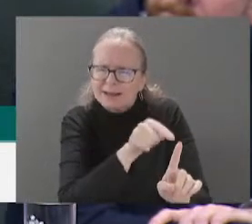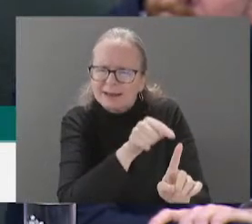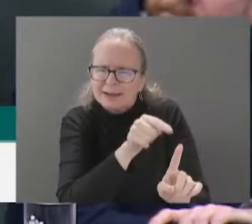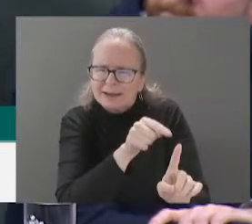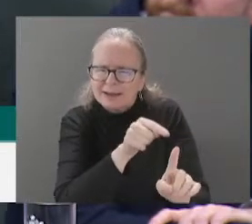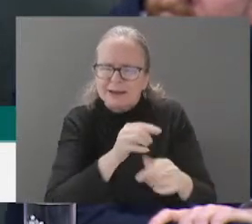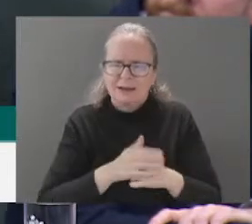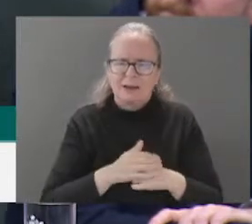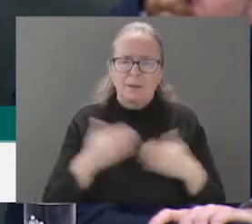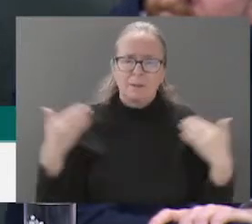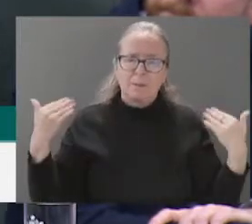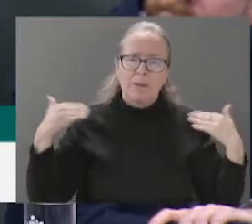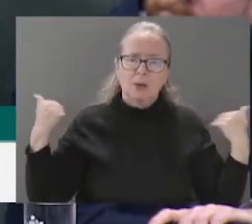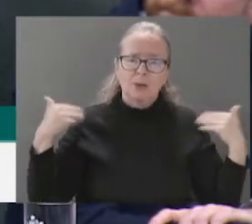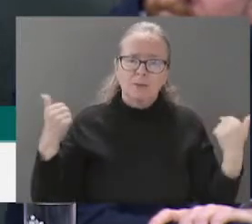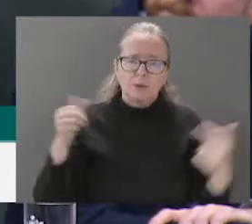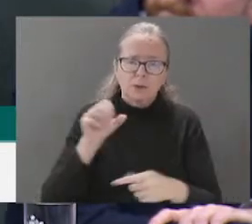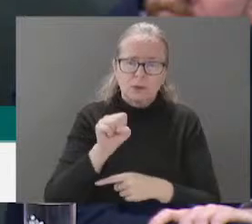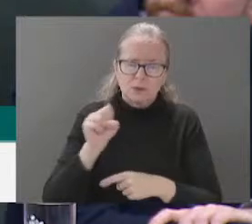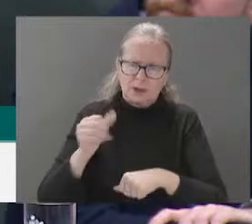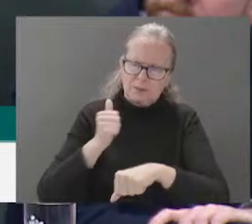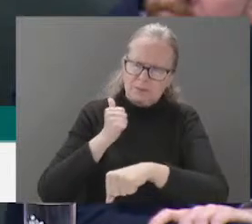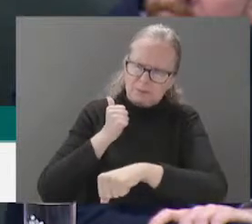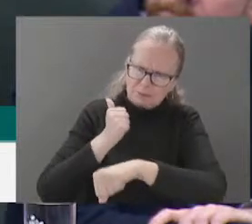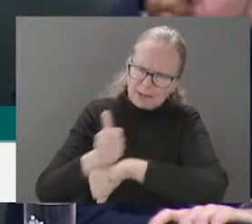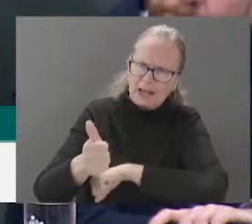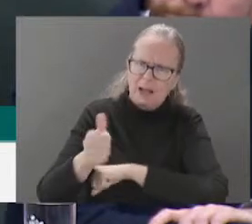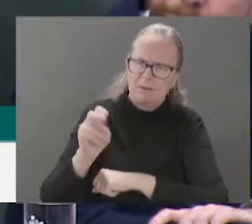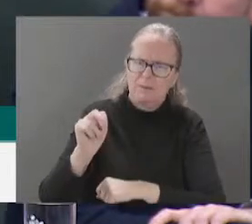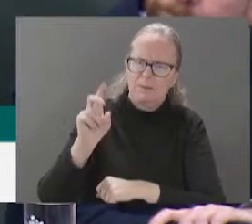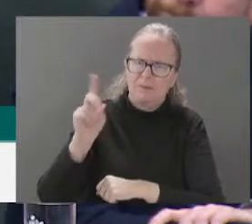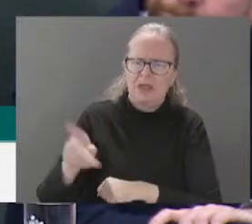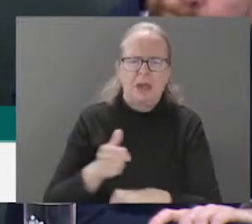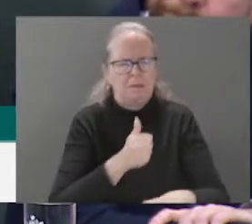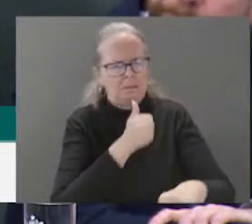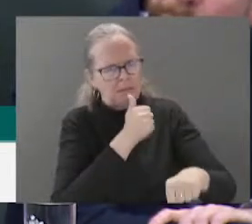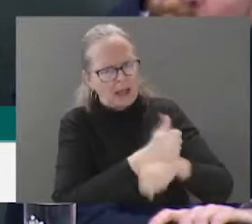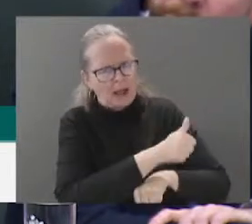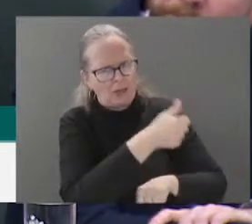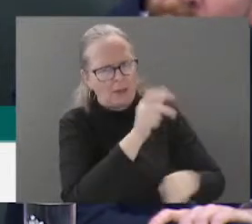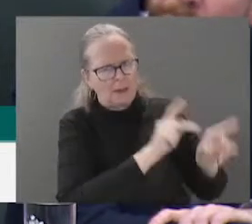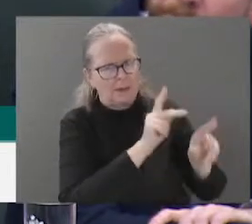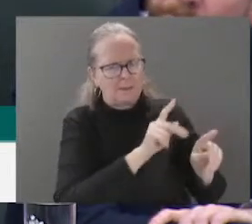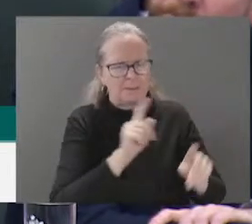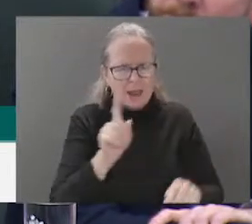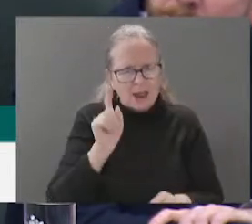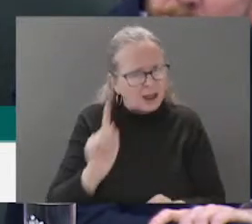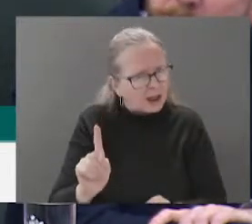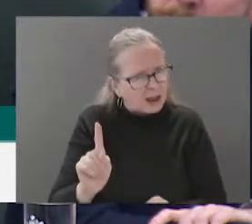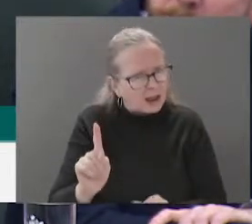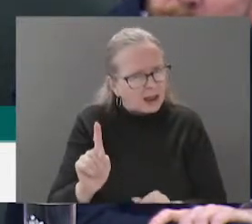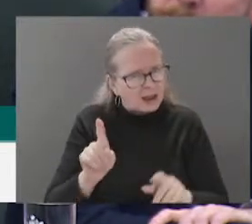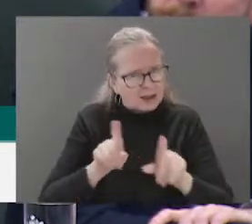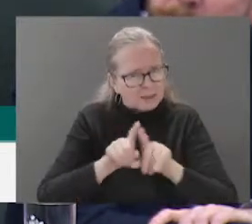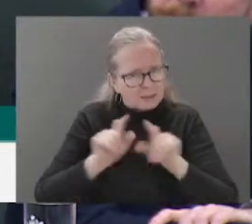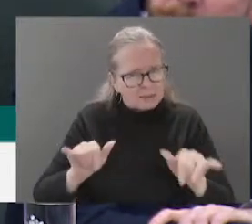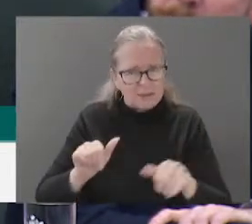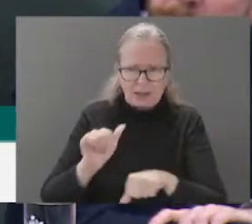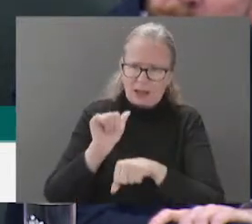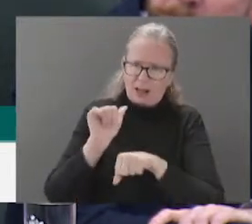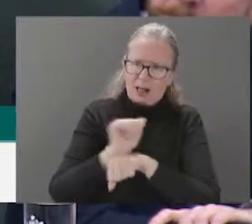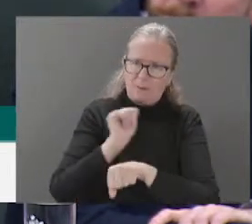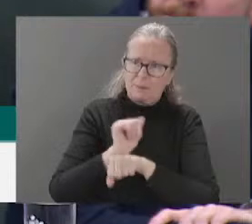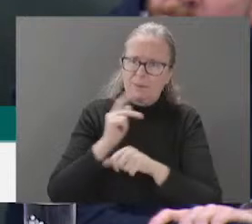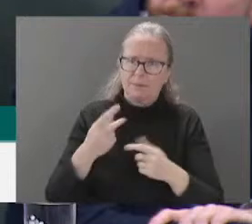cabinet colleagues all while albertans were left waiting in motel rooms but Mr Speaker this tragedy